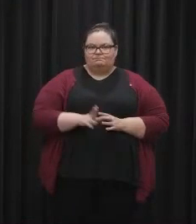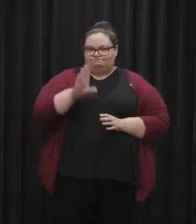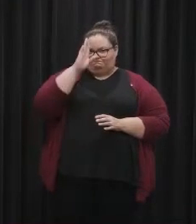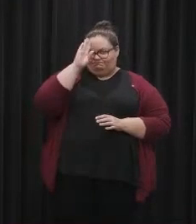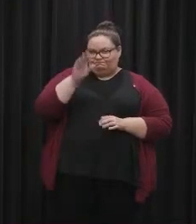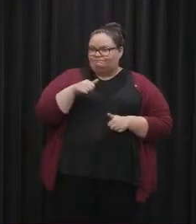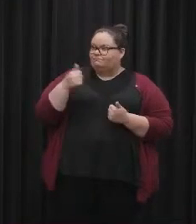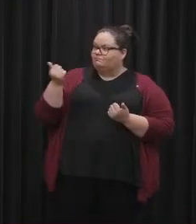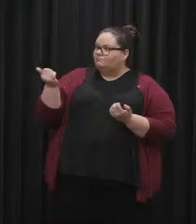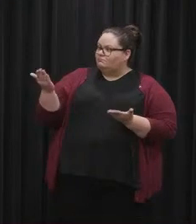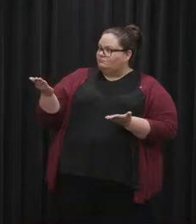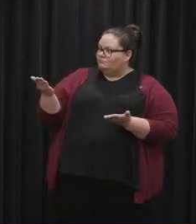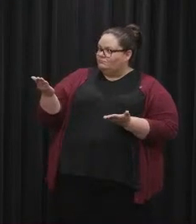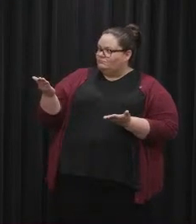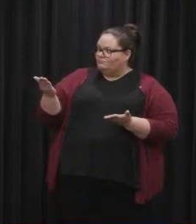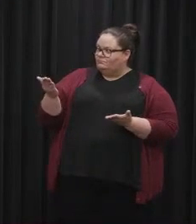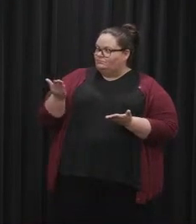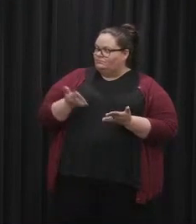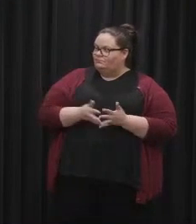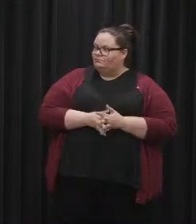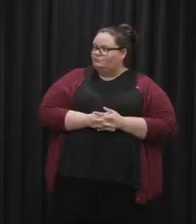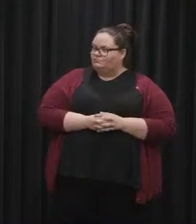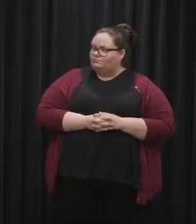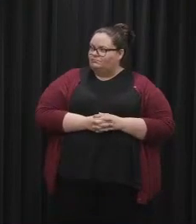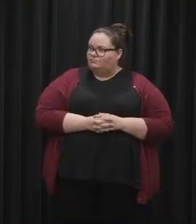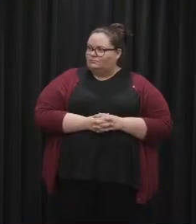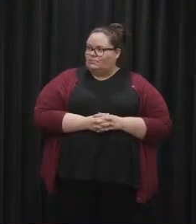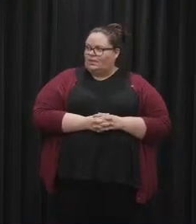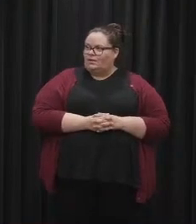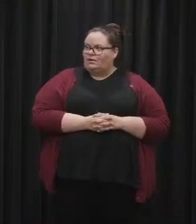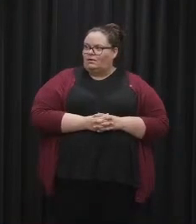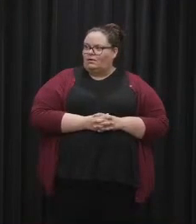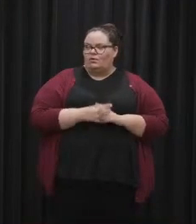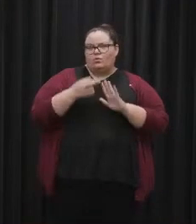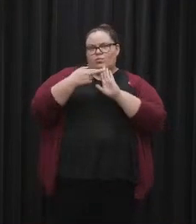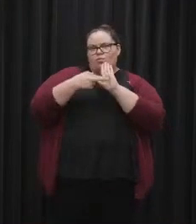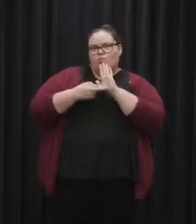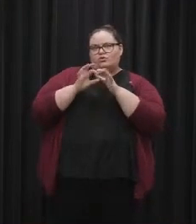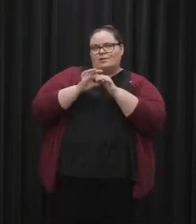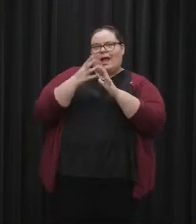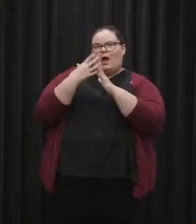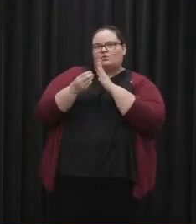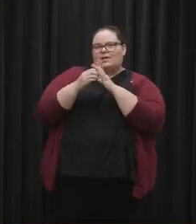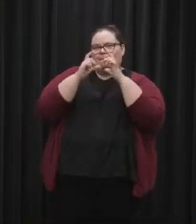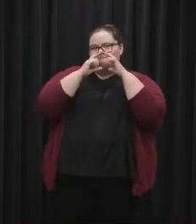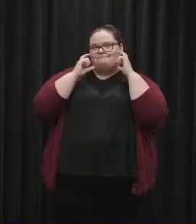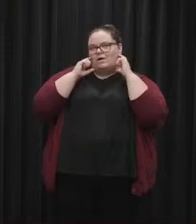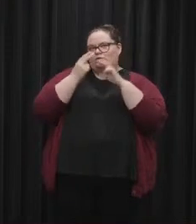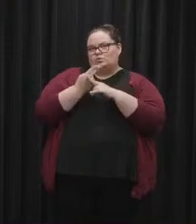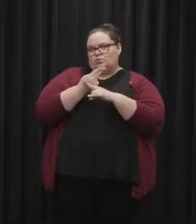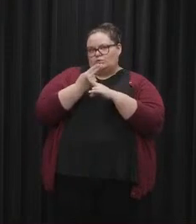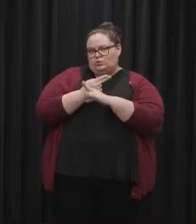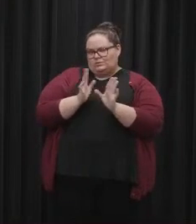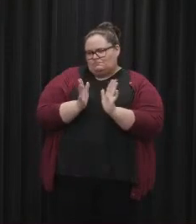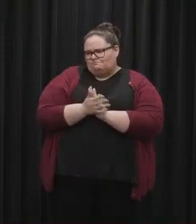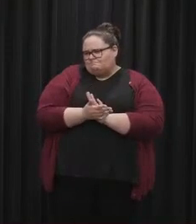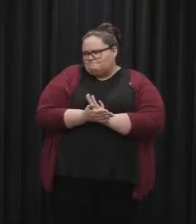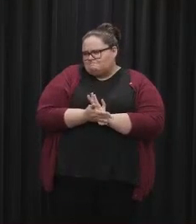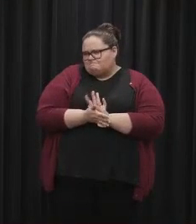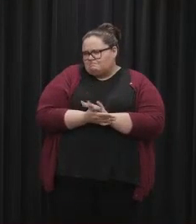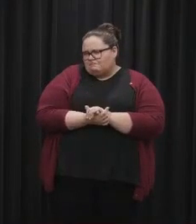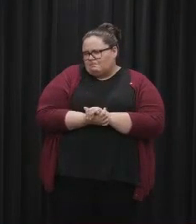Hi, this is a question for Dr. Russell. The rules around outdoor masks,